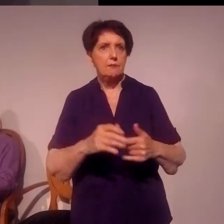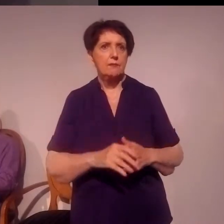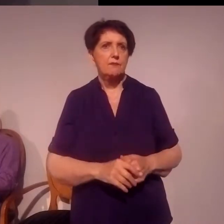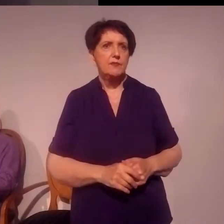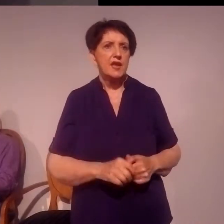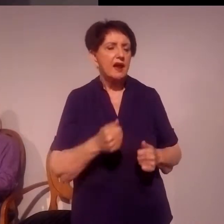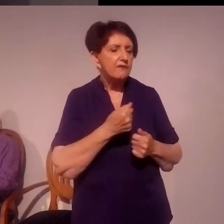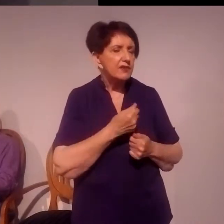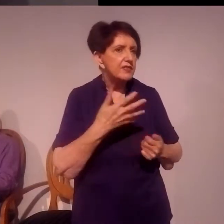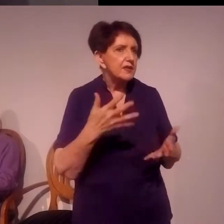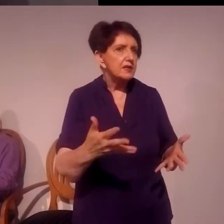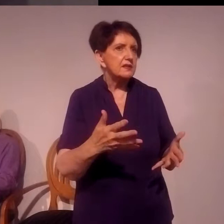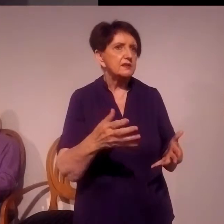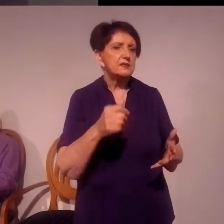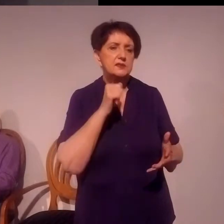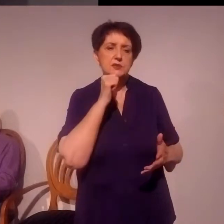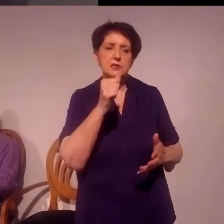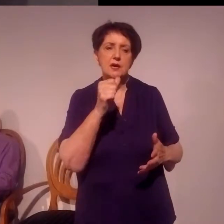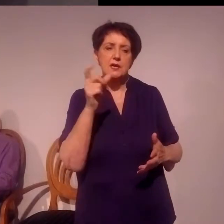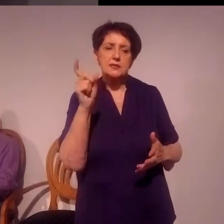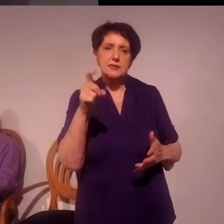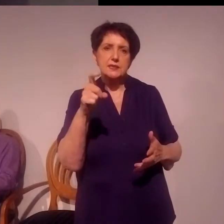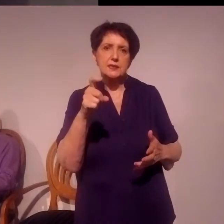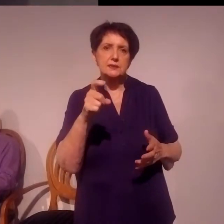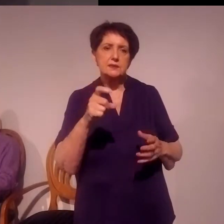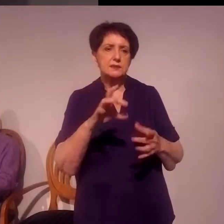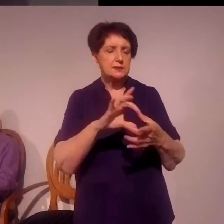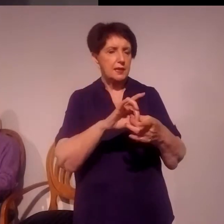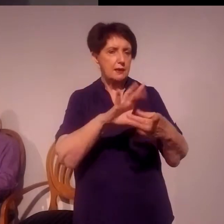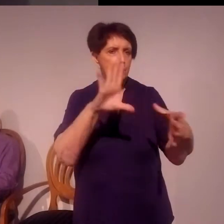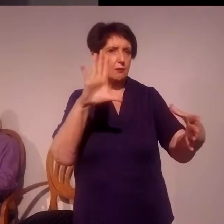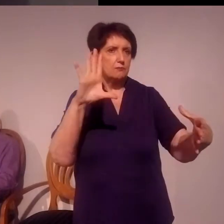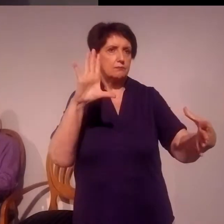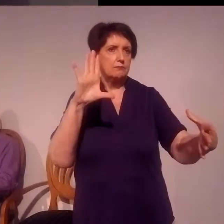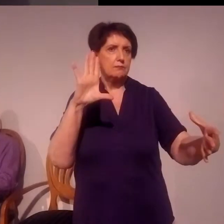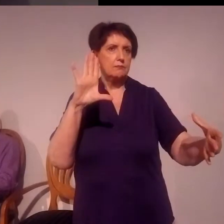and everything that is not is released.